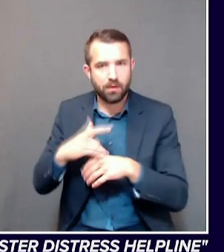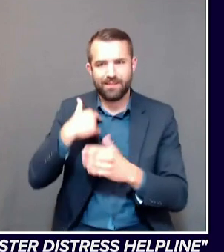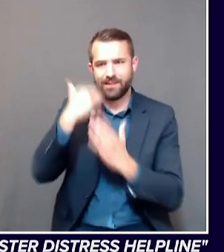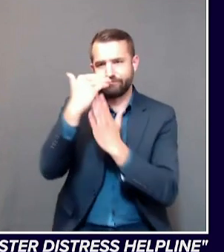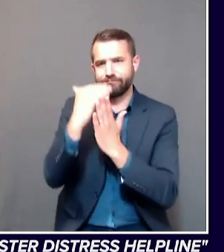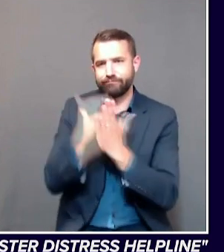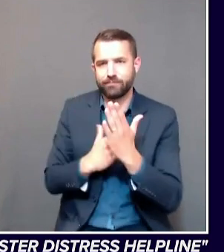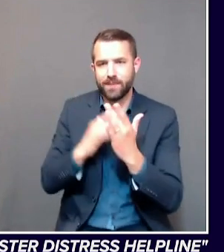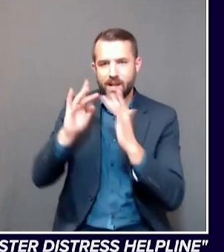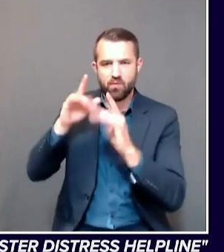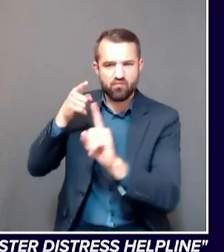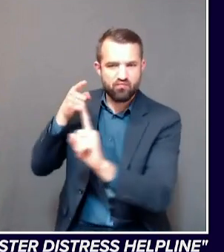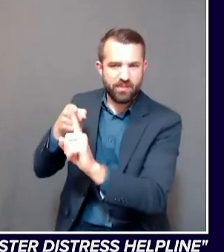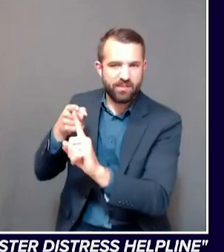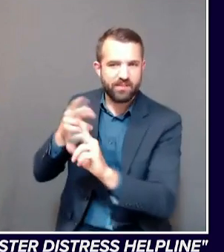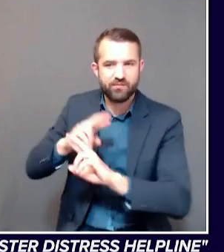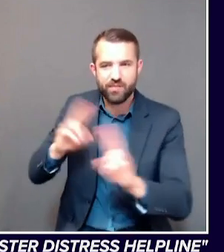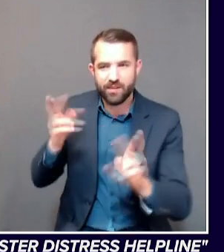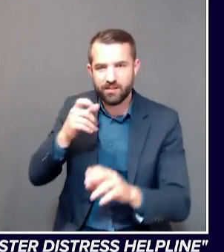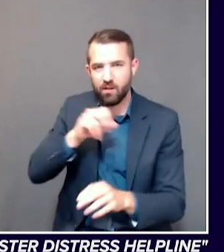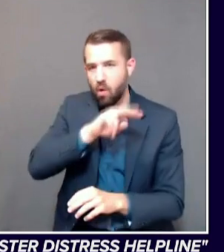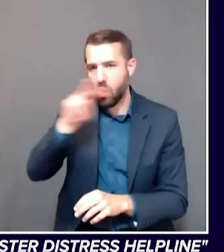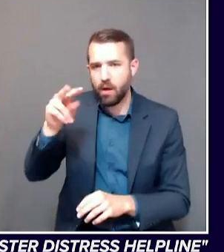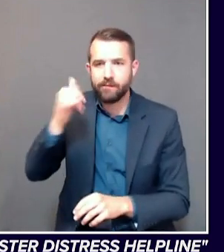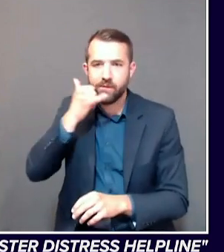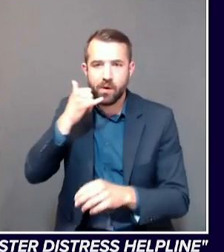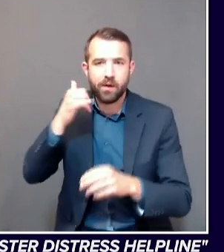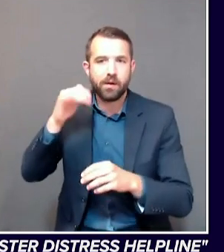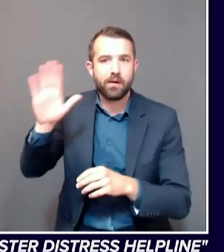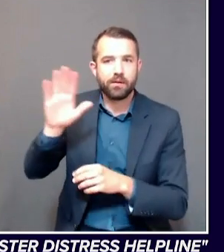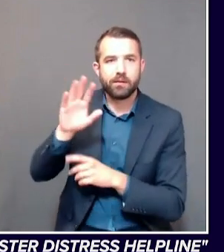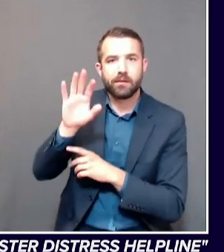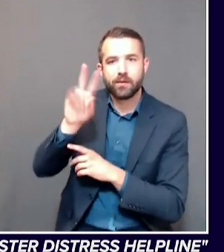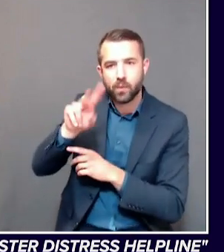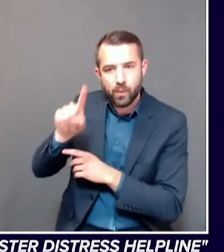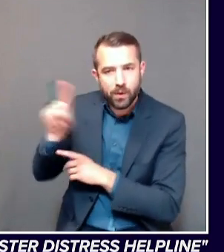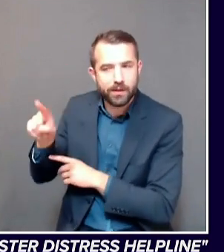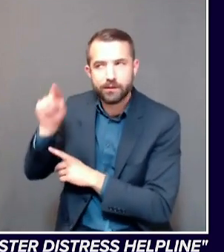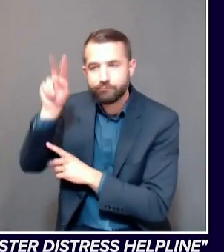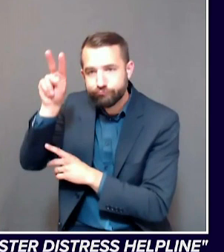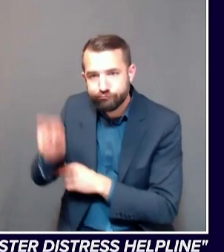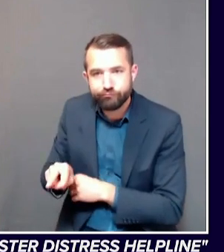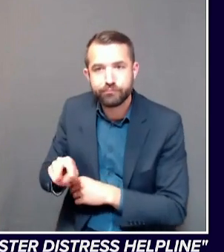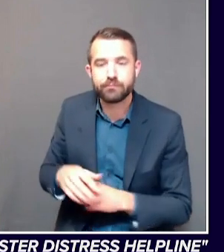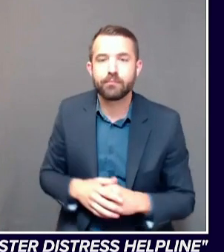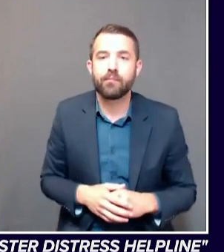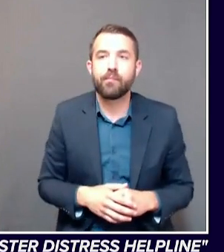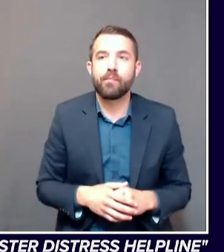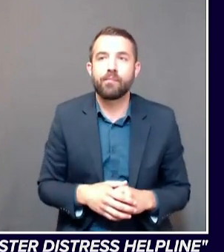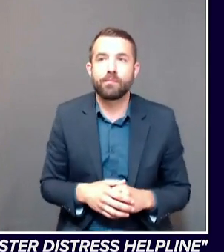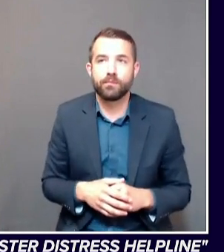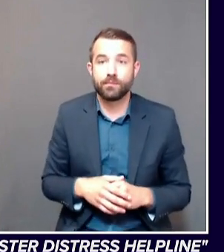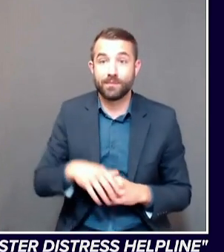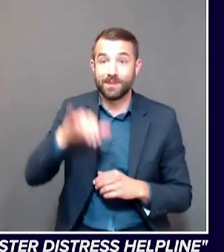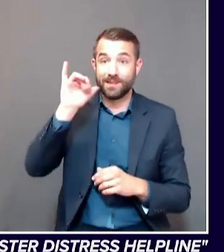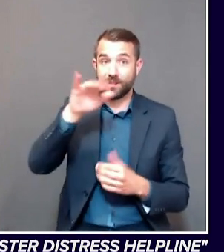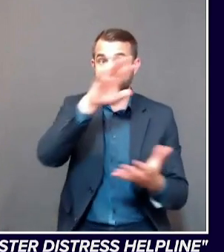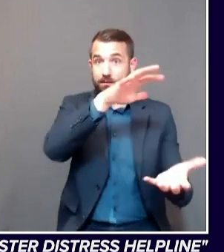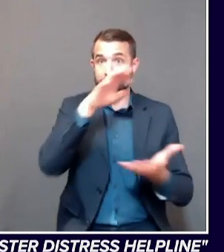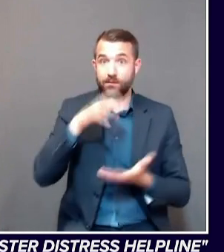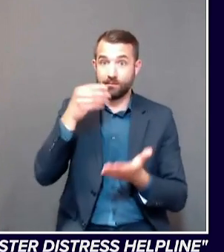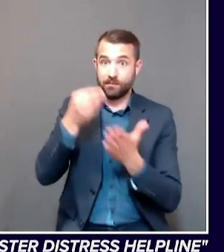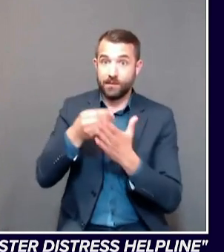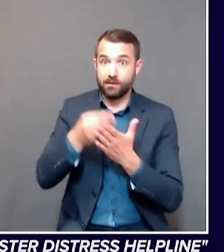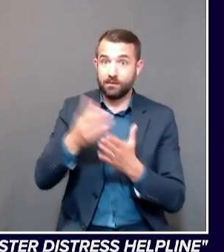needs, for help as needed. So this is new money separate from the, maybe I'm wrong, but the 1.3 billion